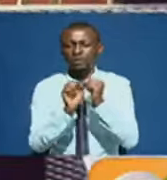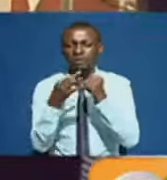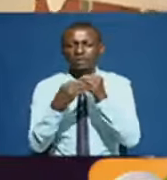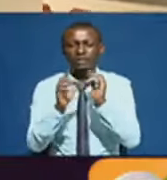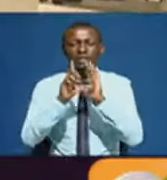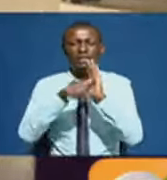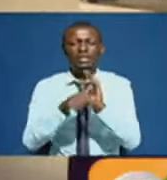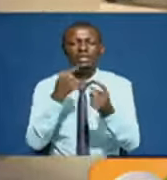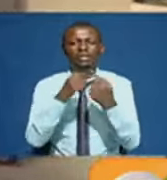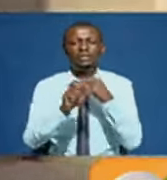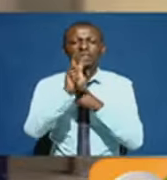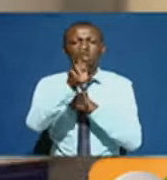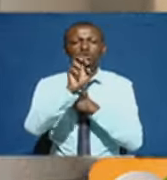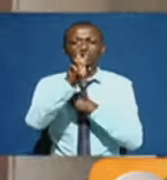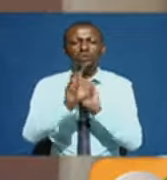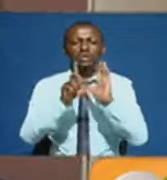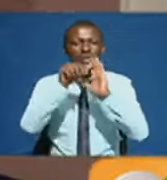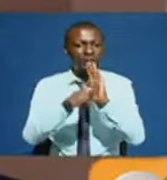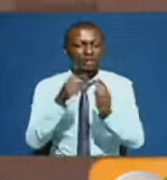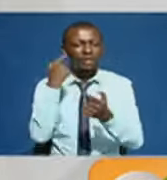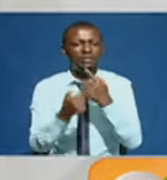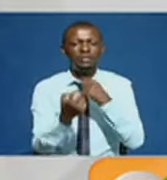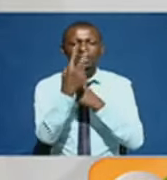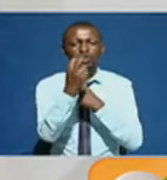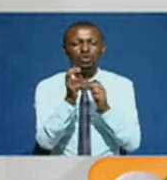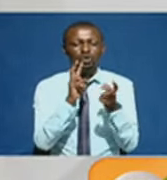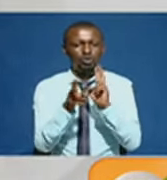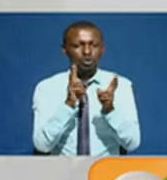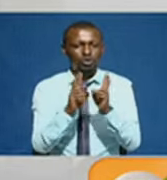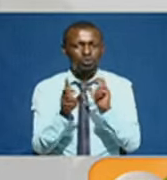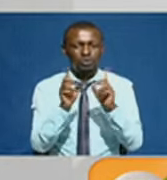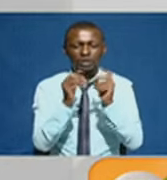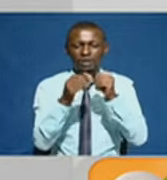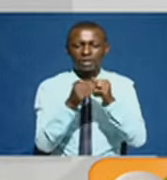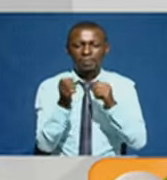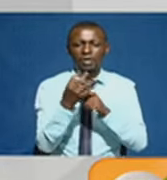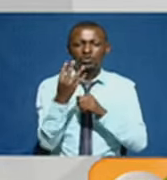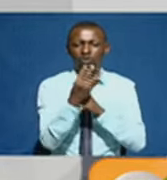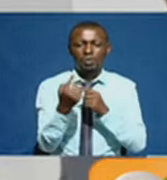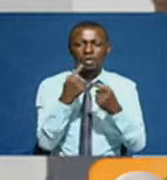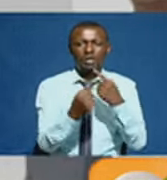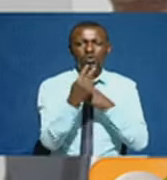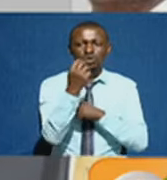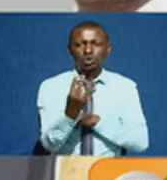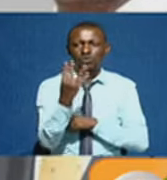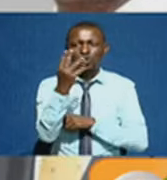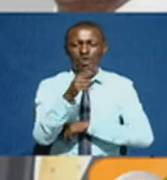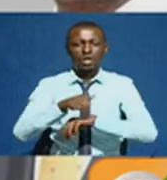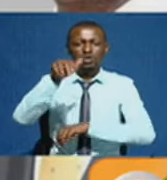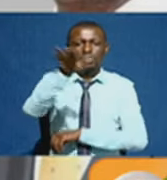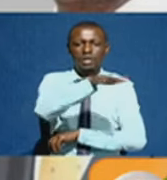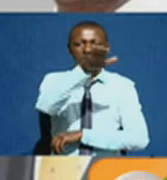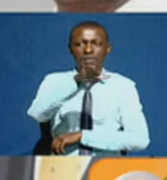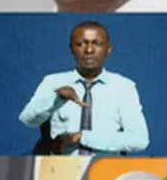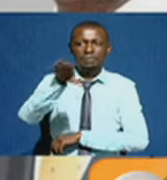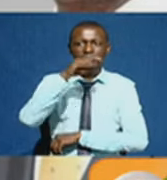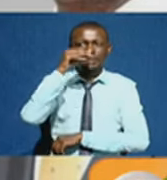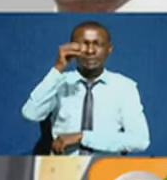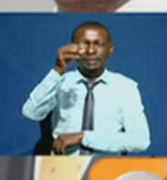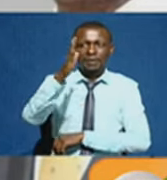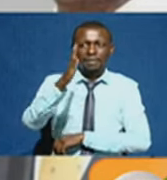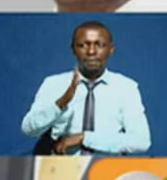2020, and further to 2022. On 9th of April 2024, National Assembly Speaker Moses